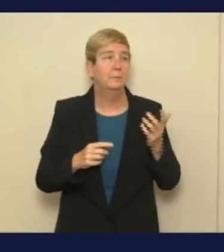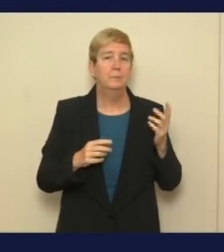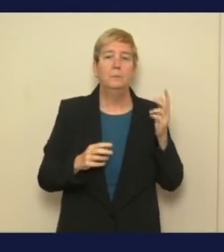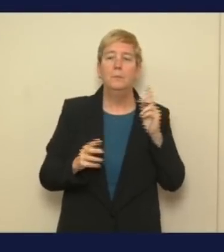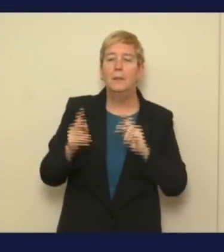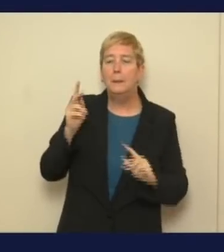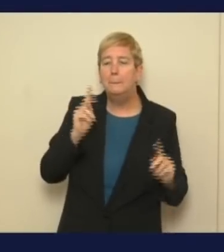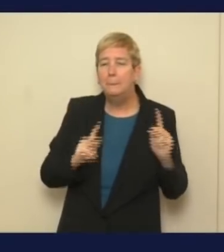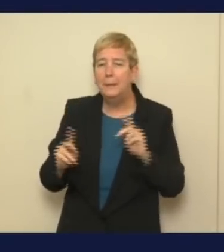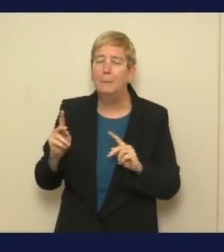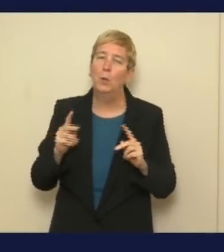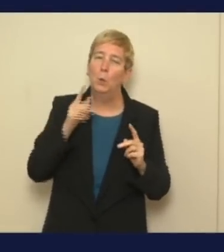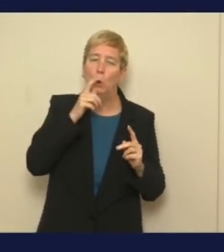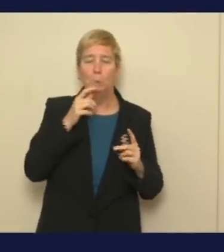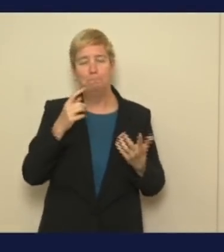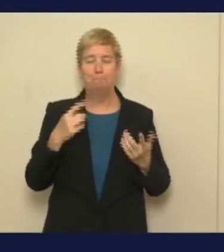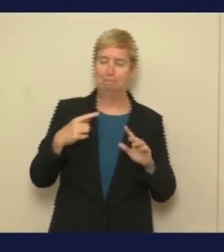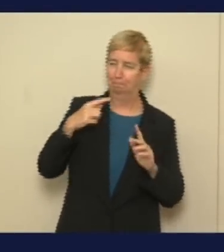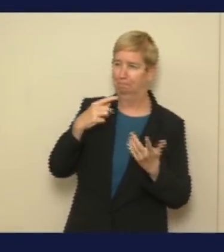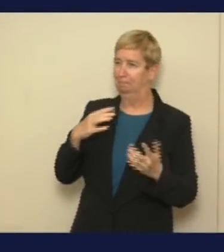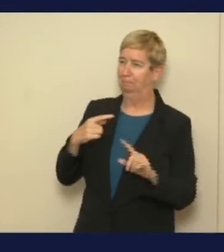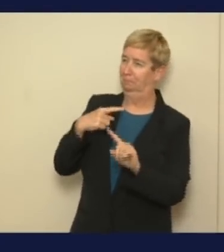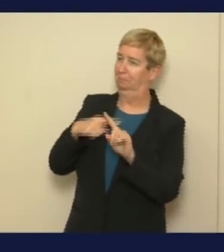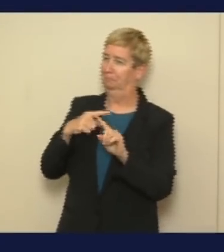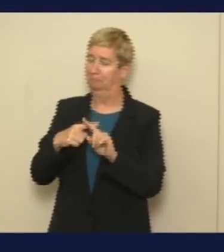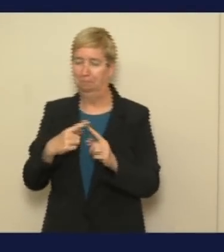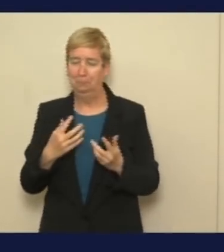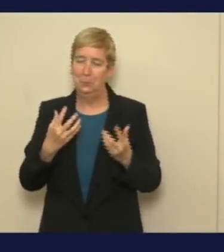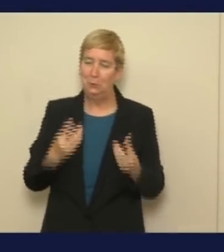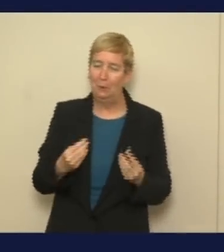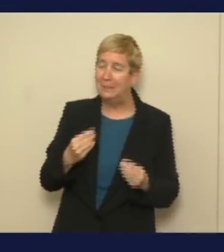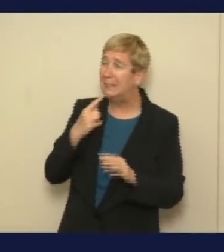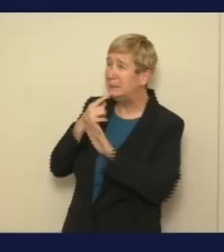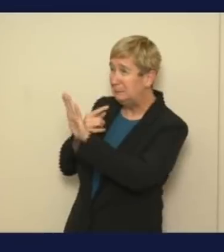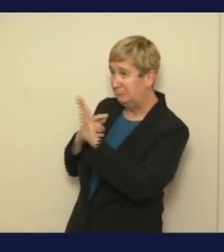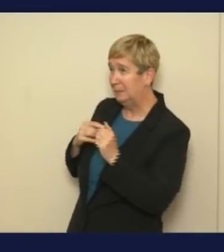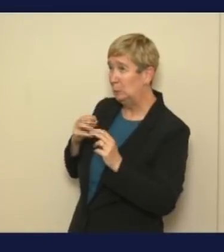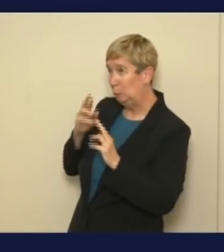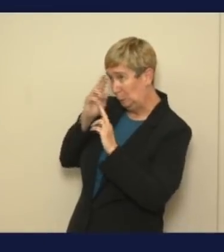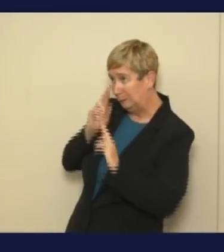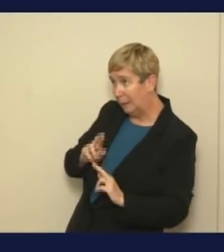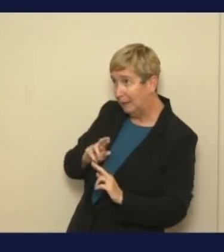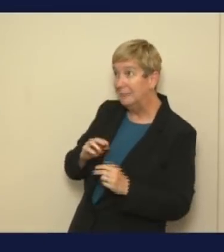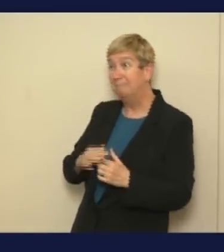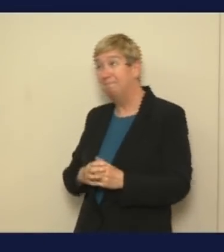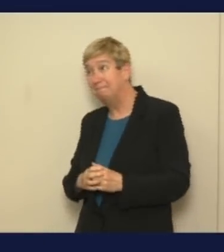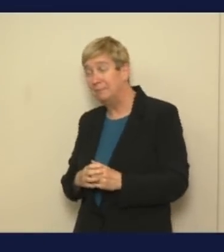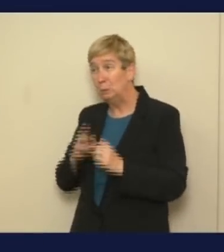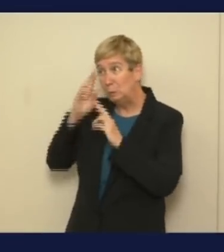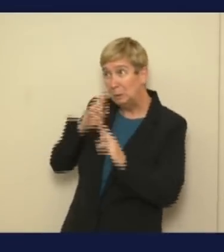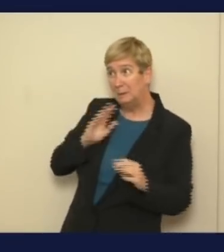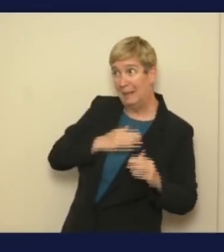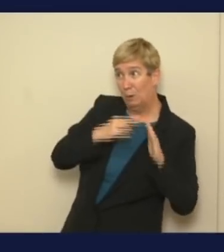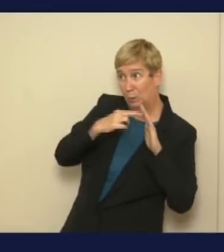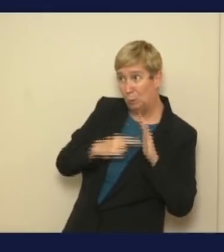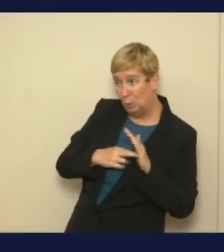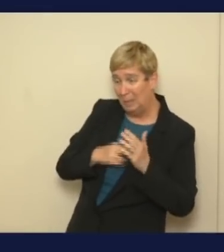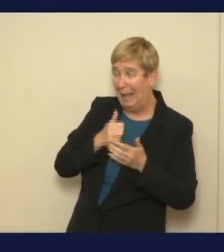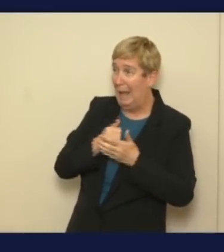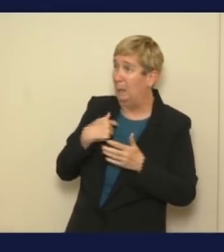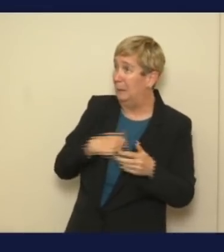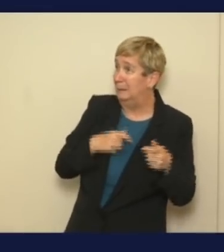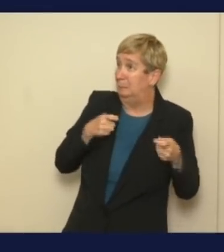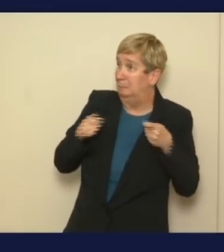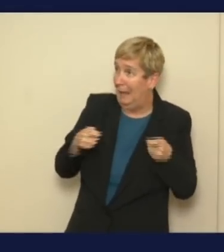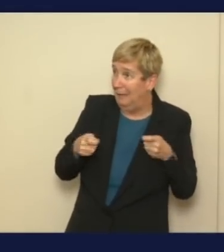gently that good, positive peer pressure, please respect me, respect the state, help us manage, help